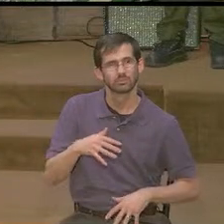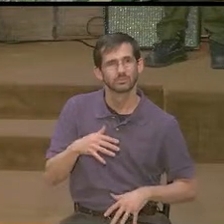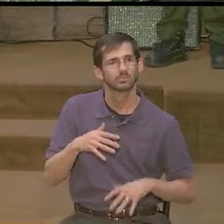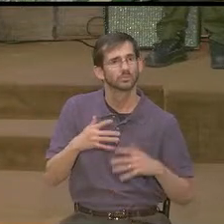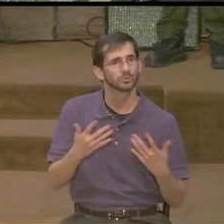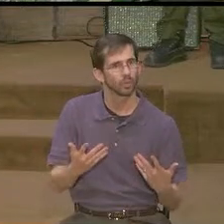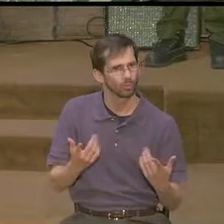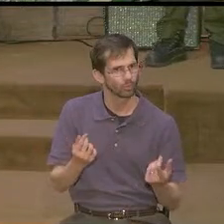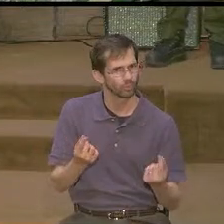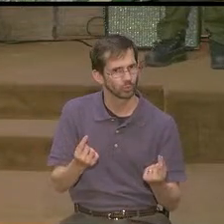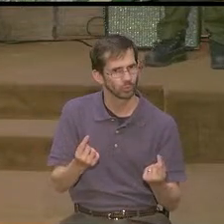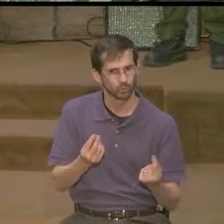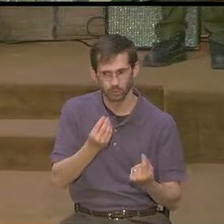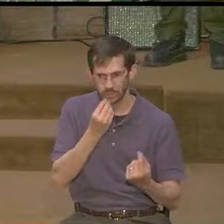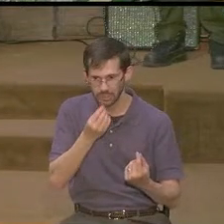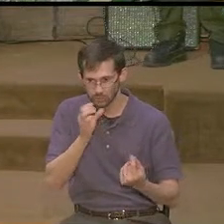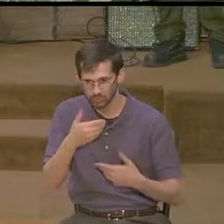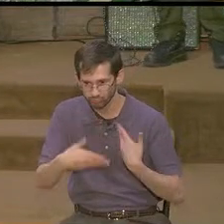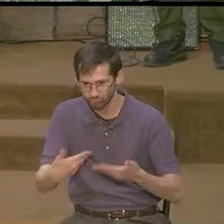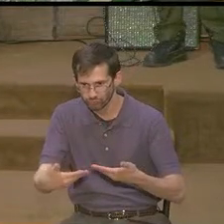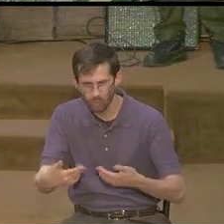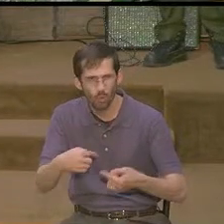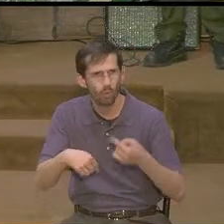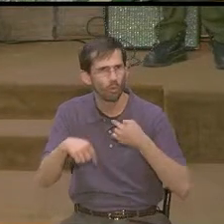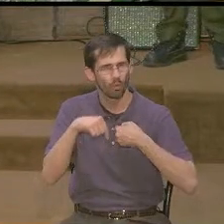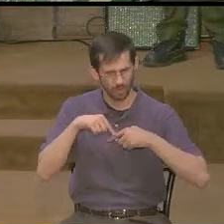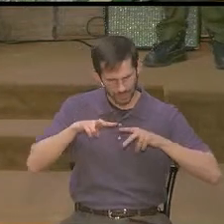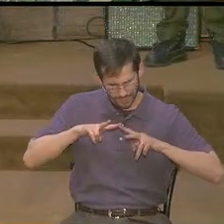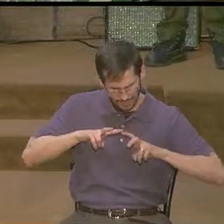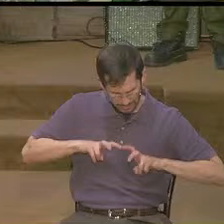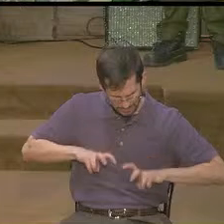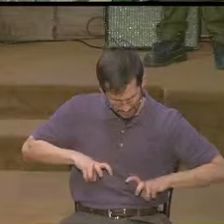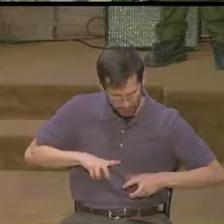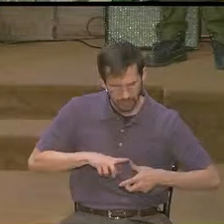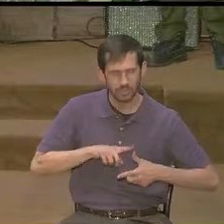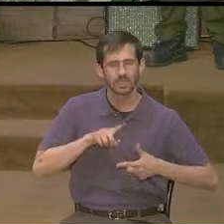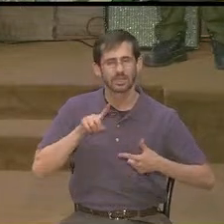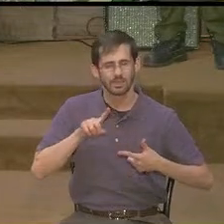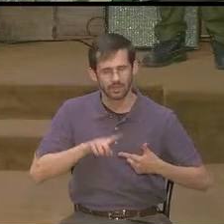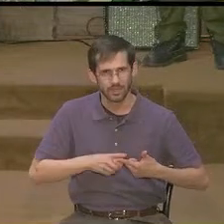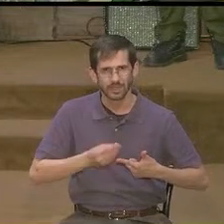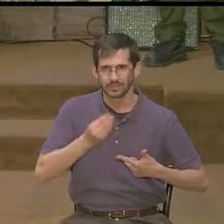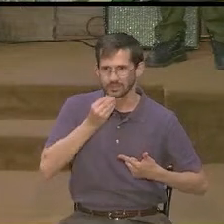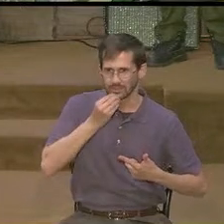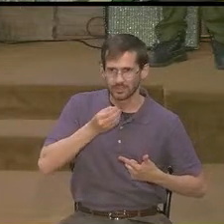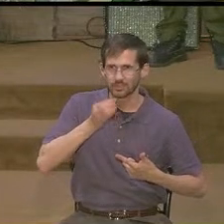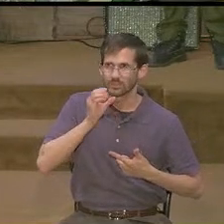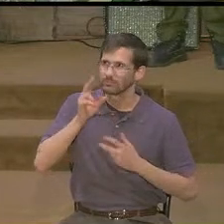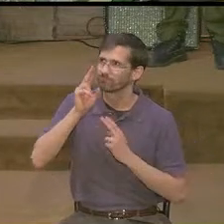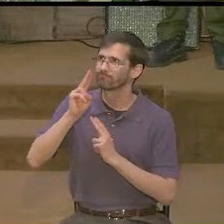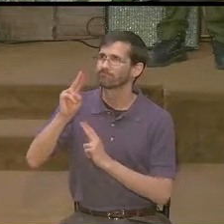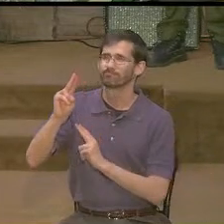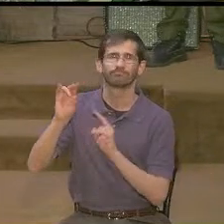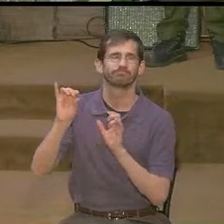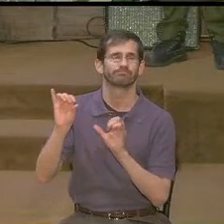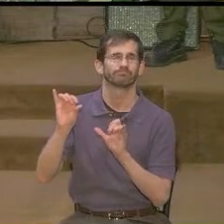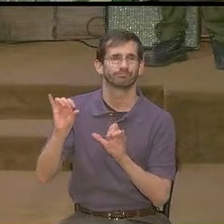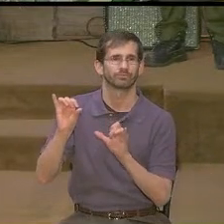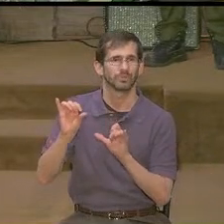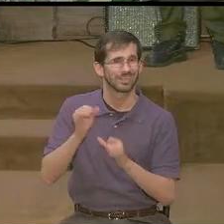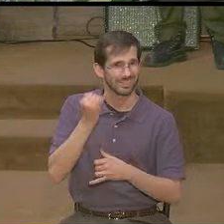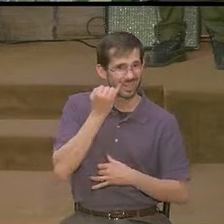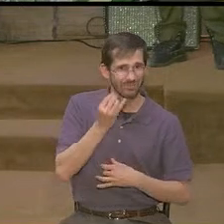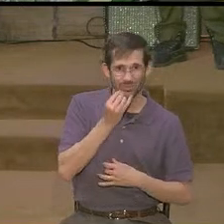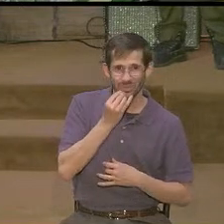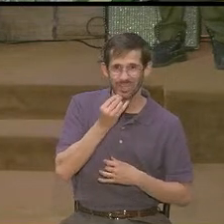So let a man examine himself, and let him eat of the bread and drink of the cup. For he who eats and drinks in an